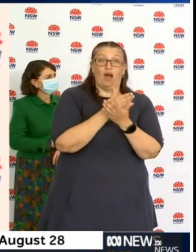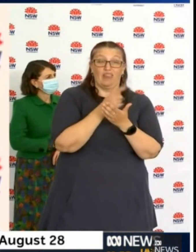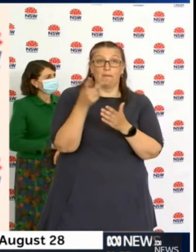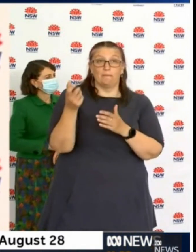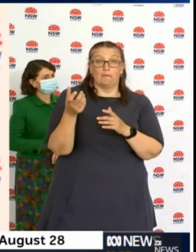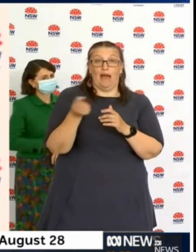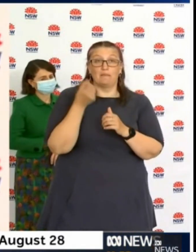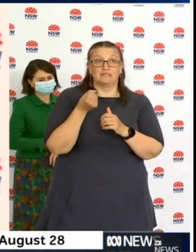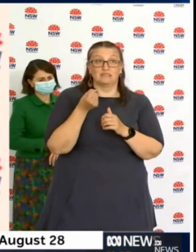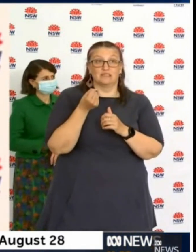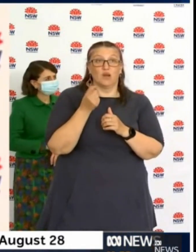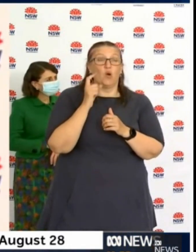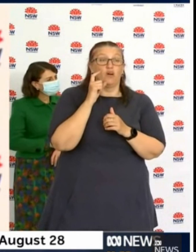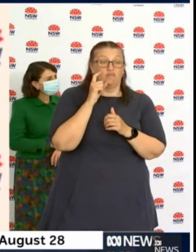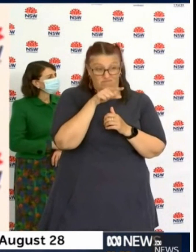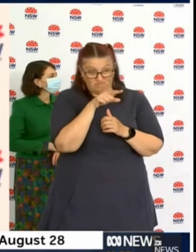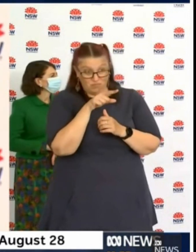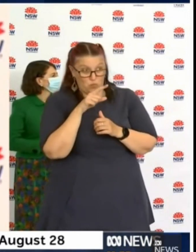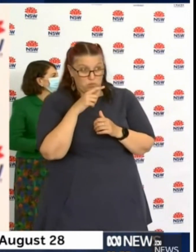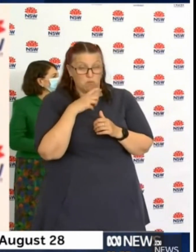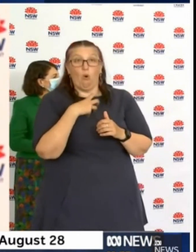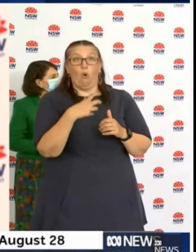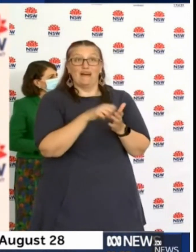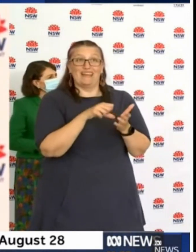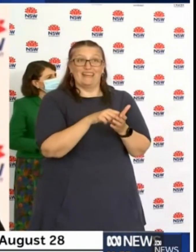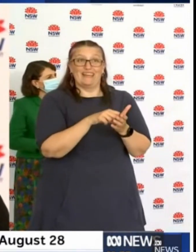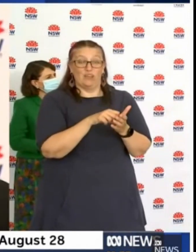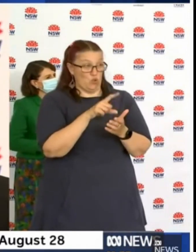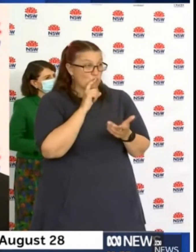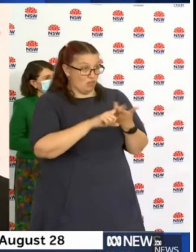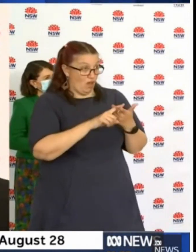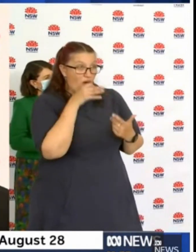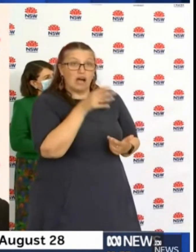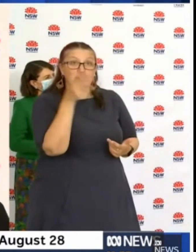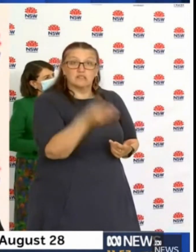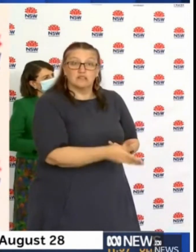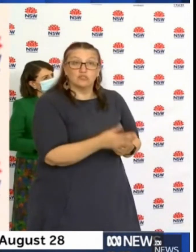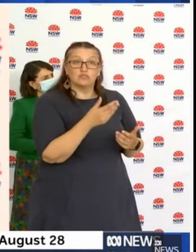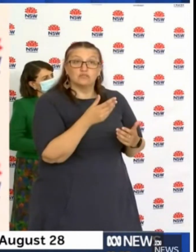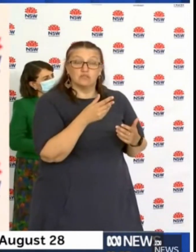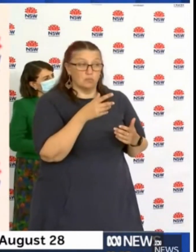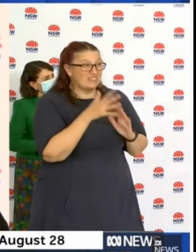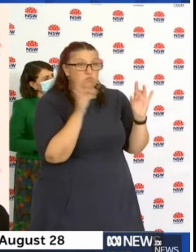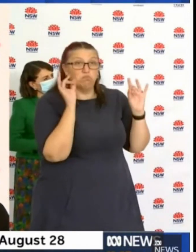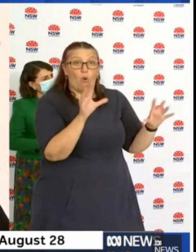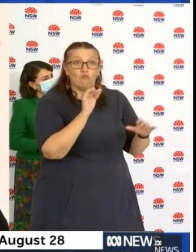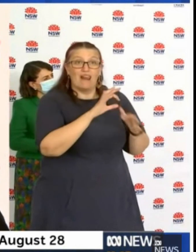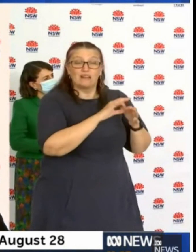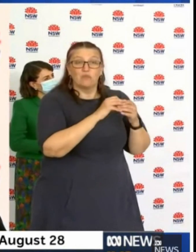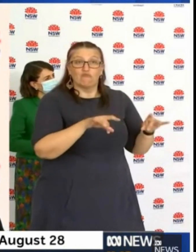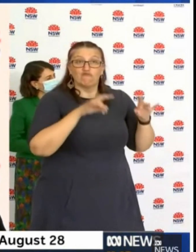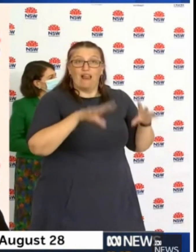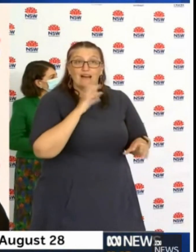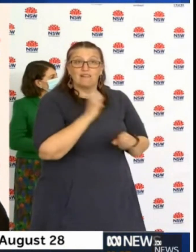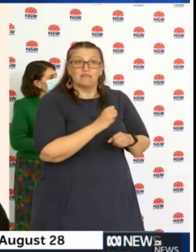affecting your relationship? Is that affecting your relationship with the federal government? No, our relationship is fine. And look,